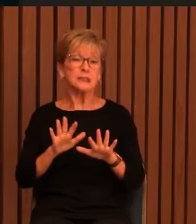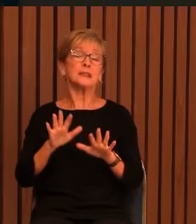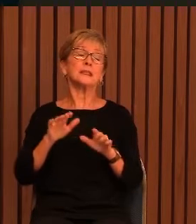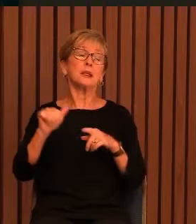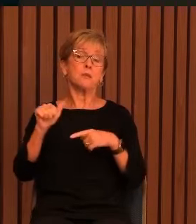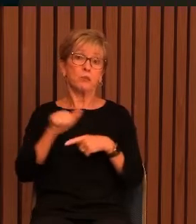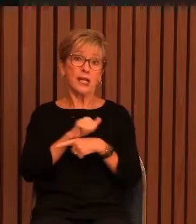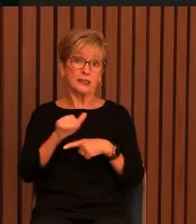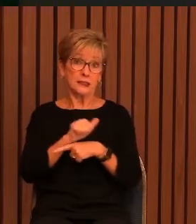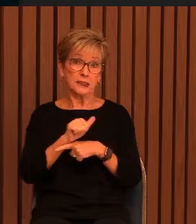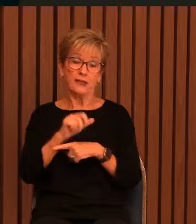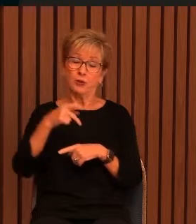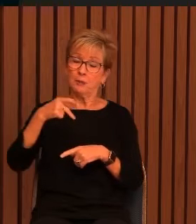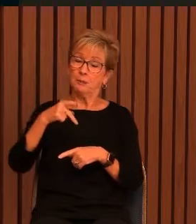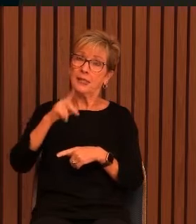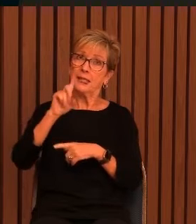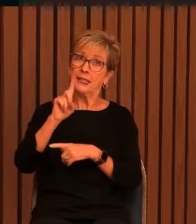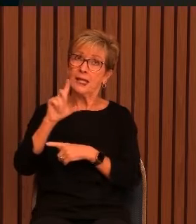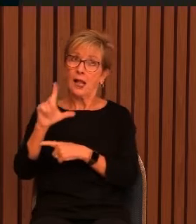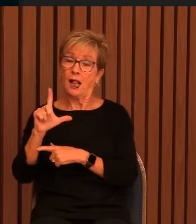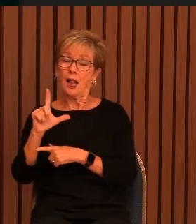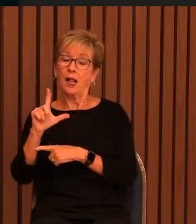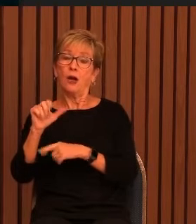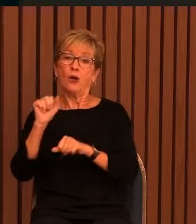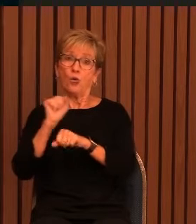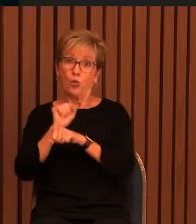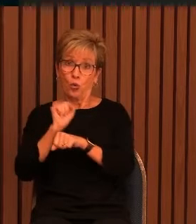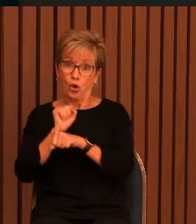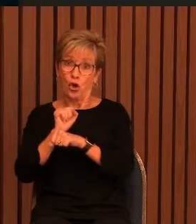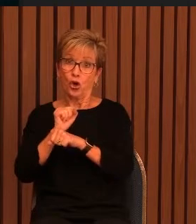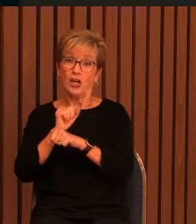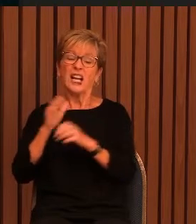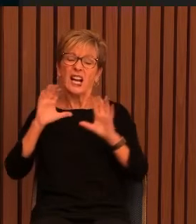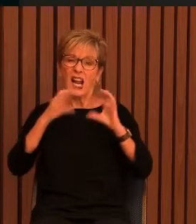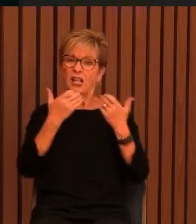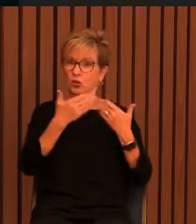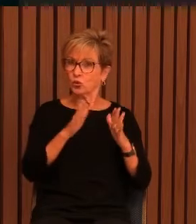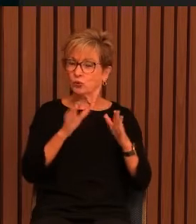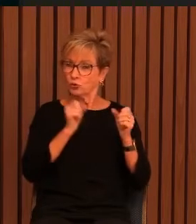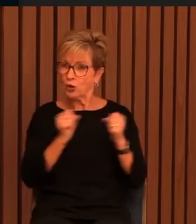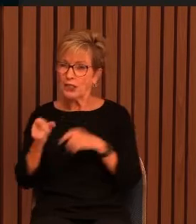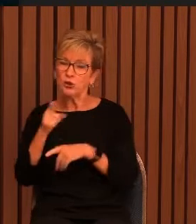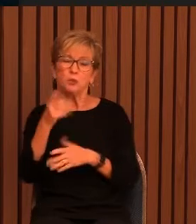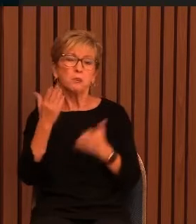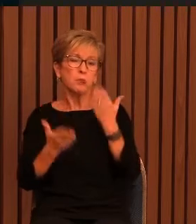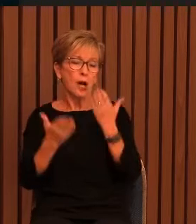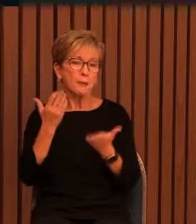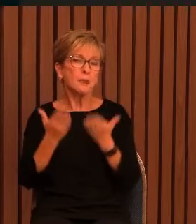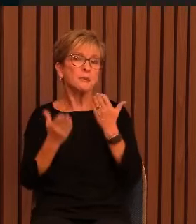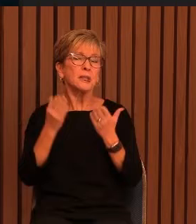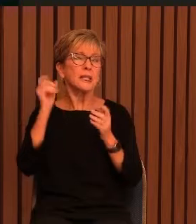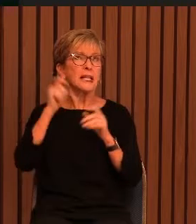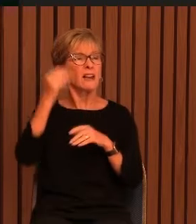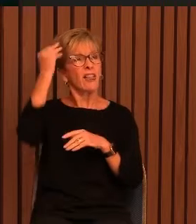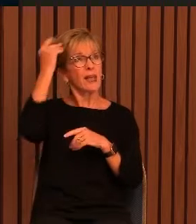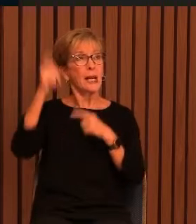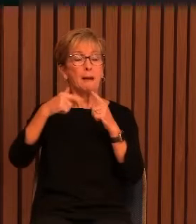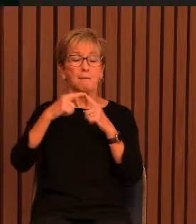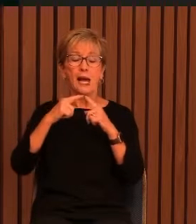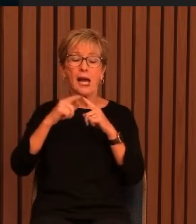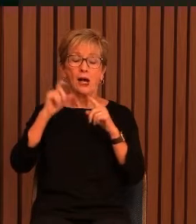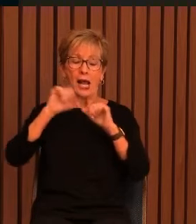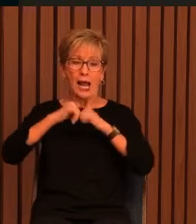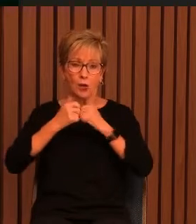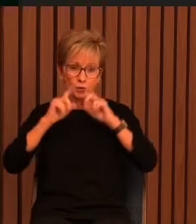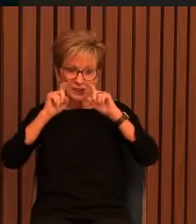you're going to do PBL works or PBL classroom strategies, you probably need to think about assessing